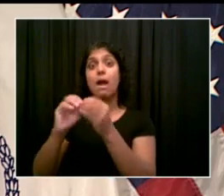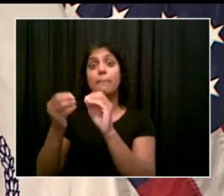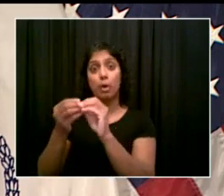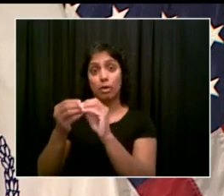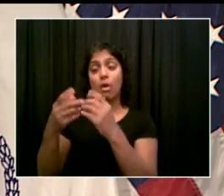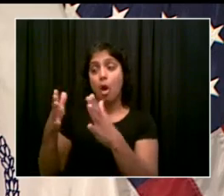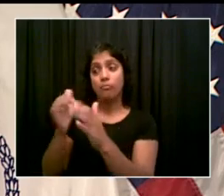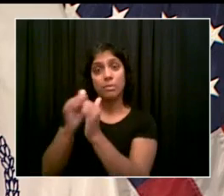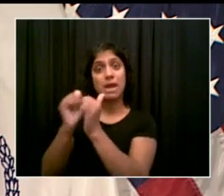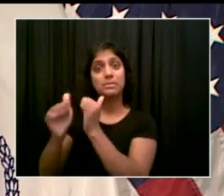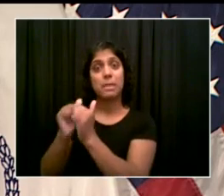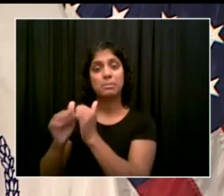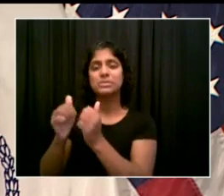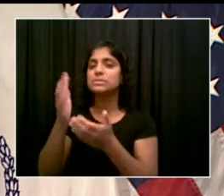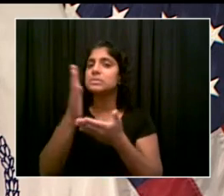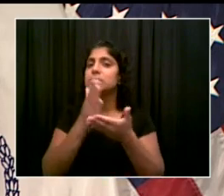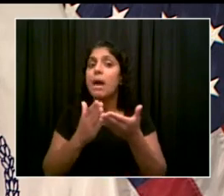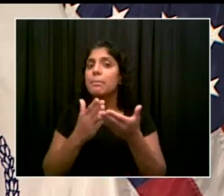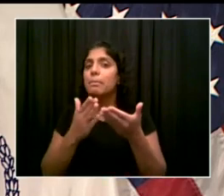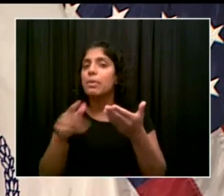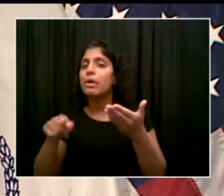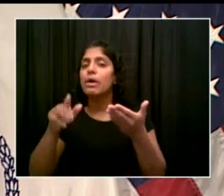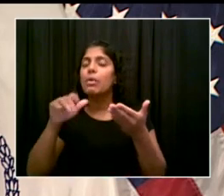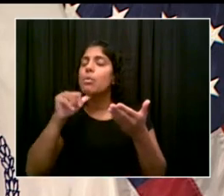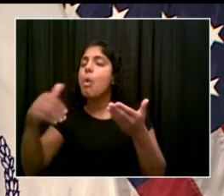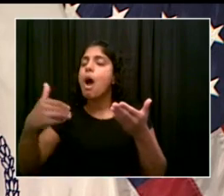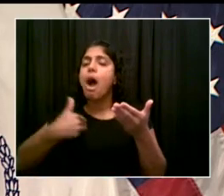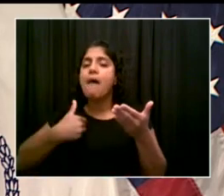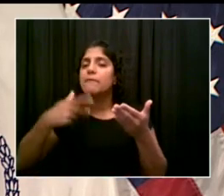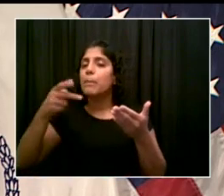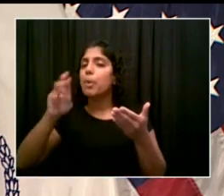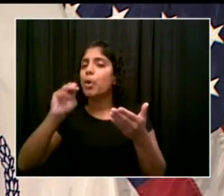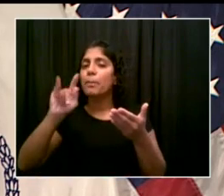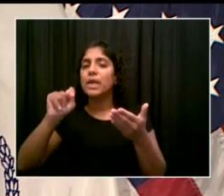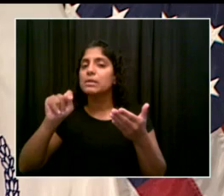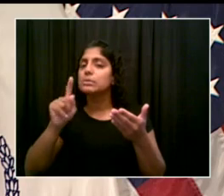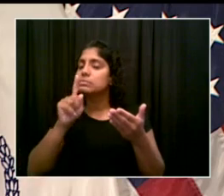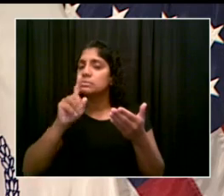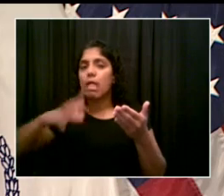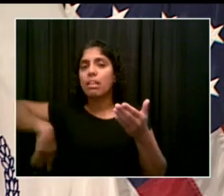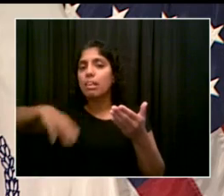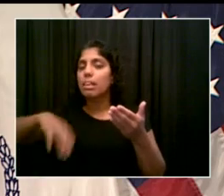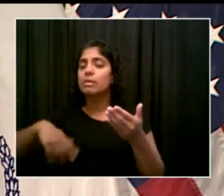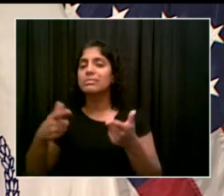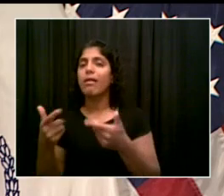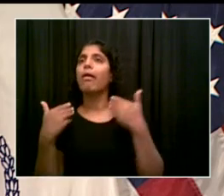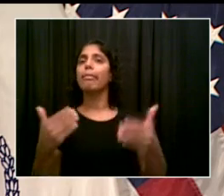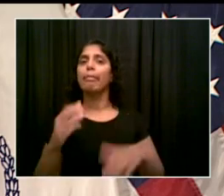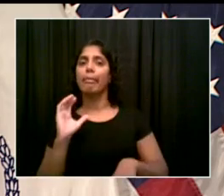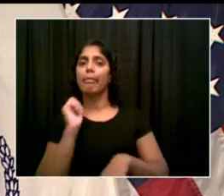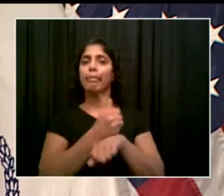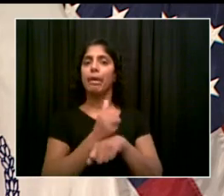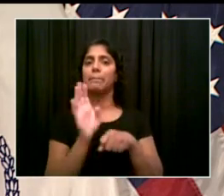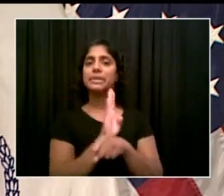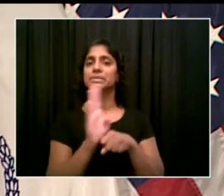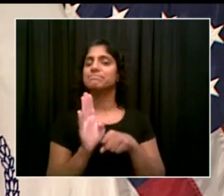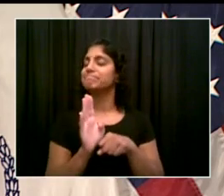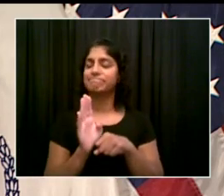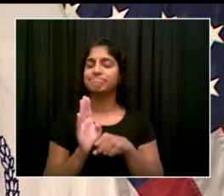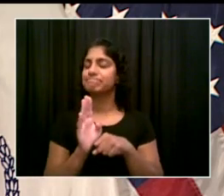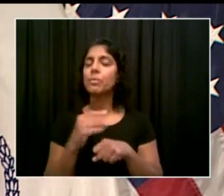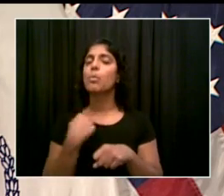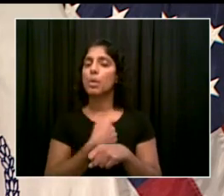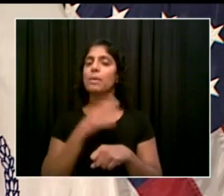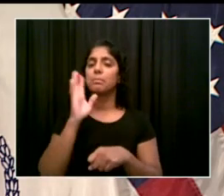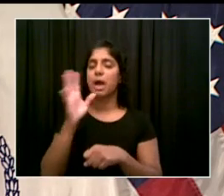that in many cases works. When it doesn't work, we're going to have backup from the NYPD, and we're going to have a very coordinated effort, and we're going to go neighborhood